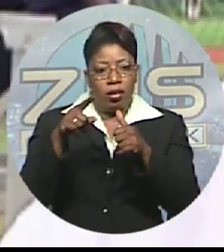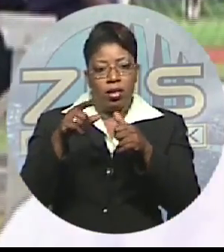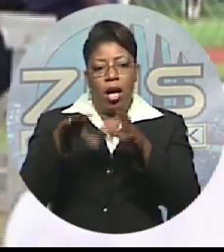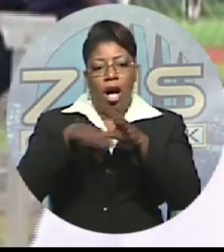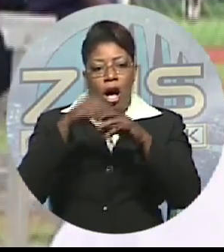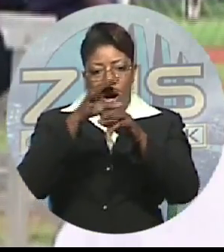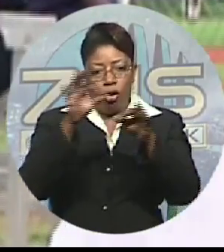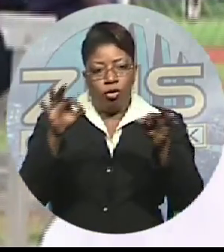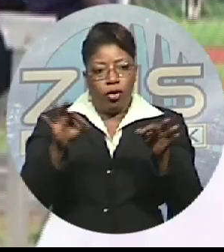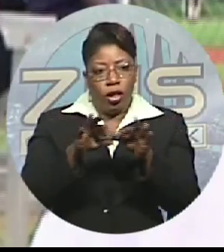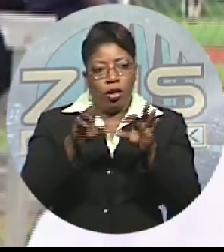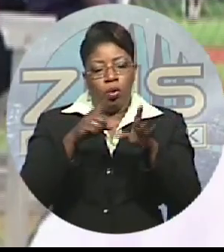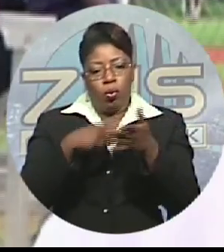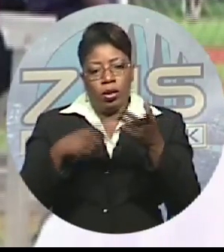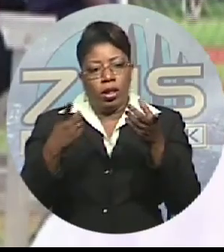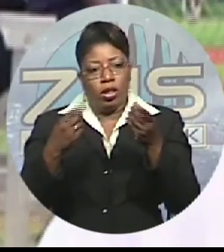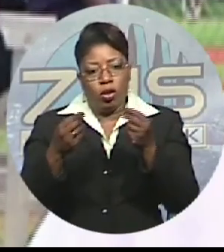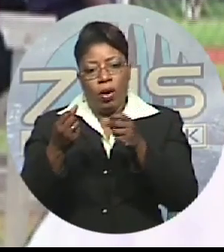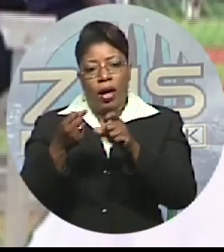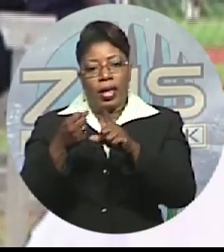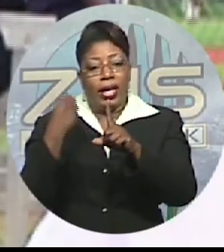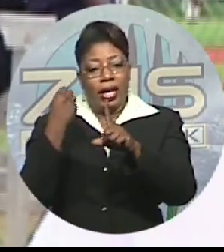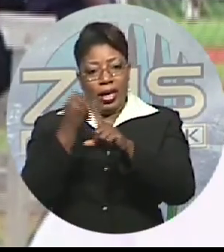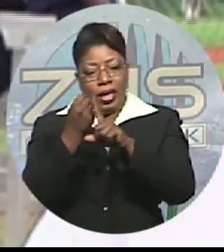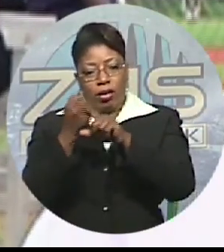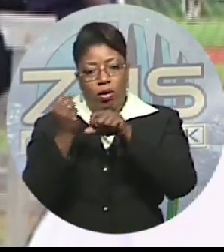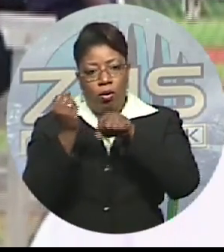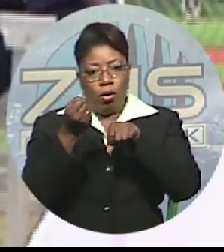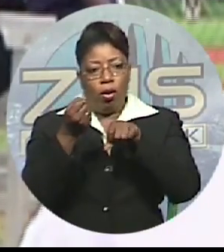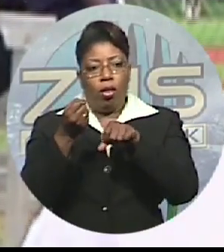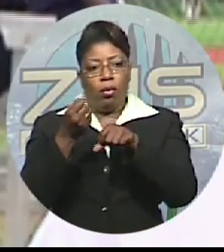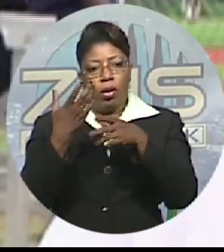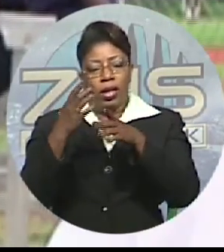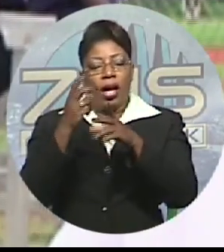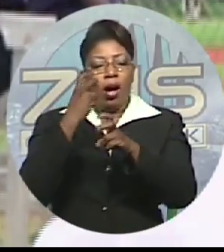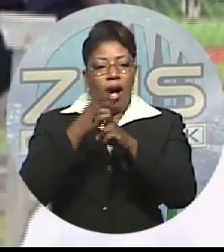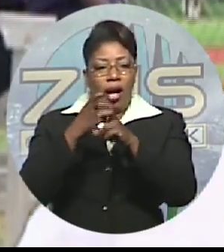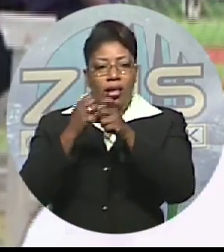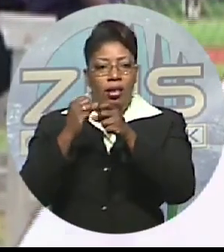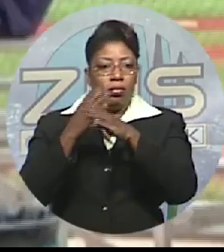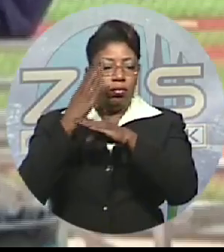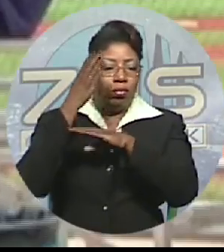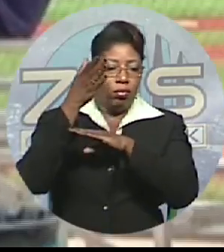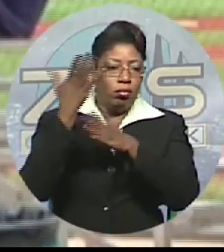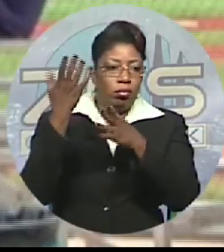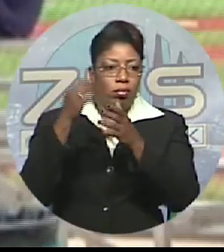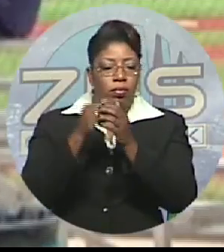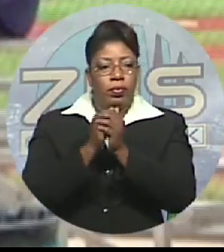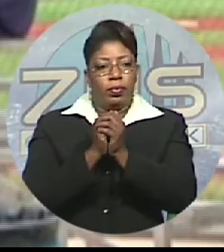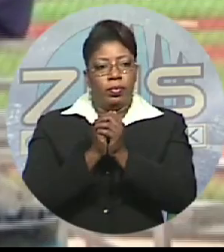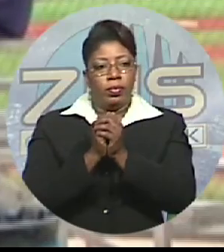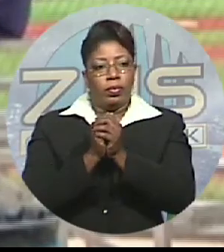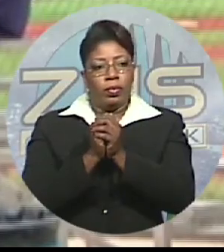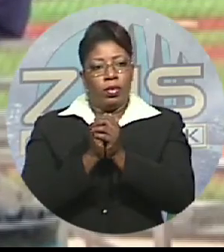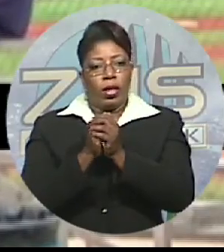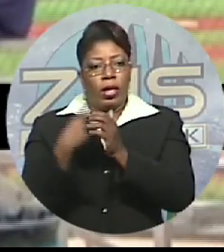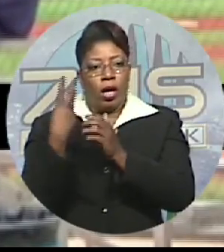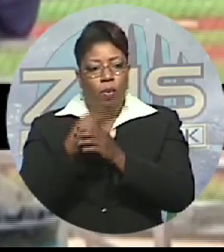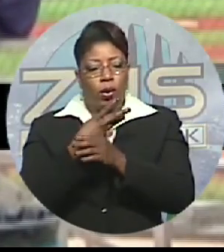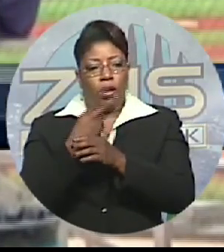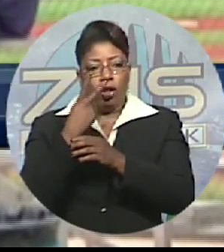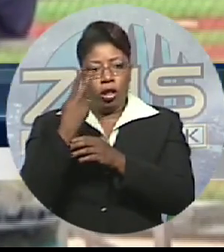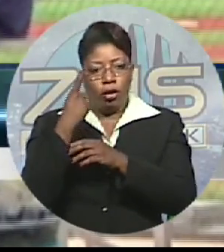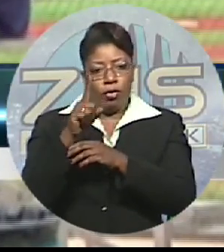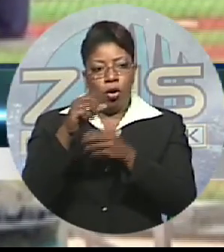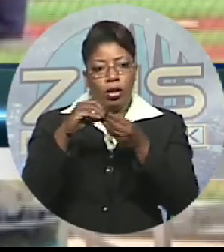arm, and when they come and hit, see how the swing is, how hard the ball is hit, how they run the bases. As a major league scout, we're looking for,